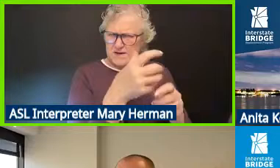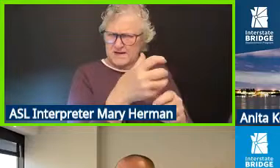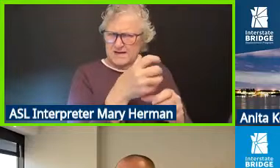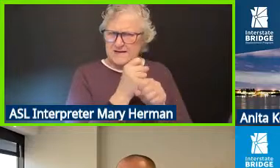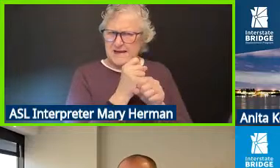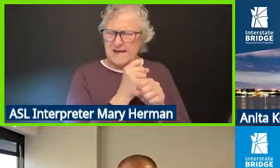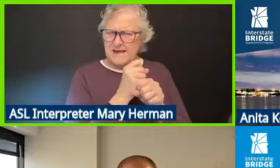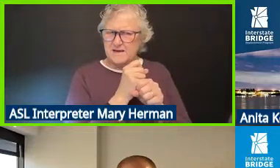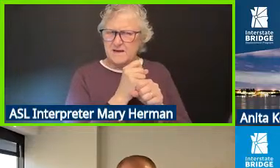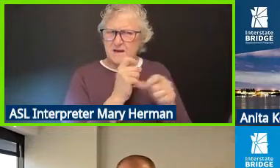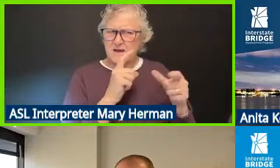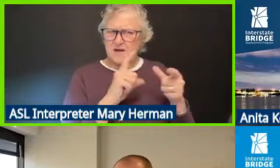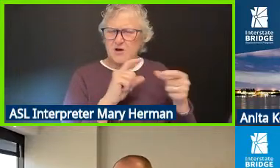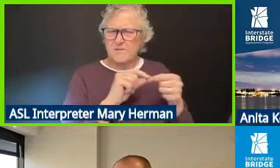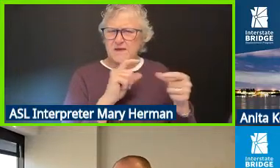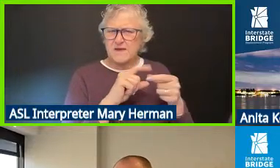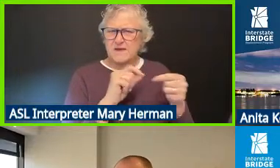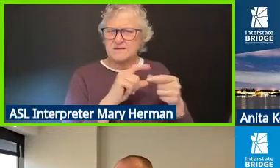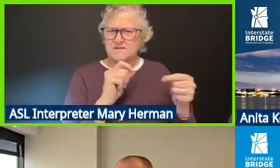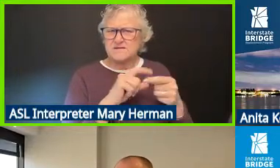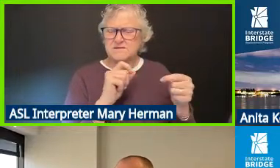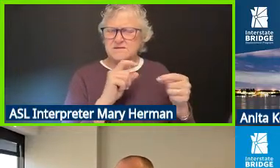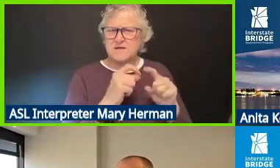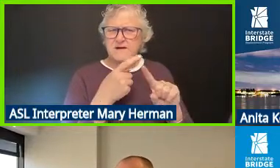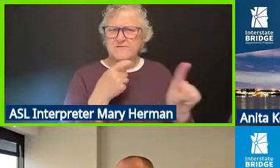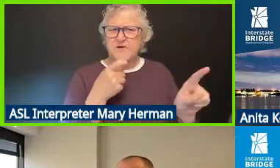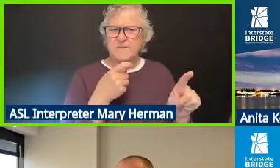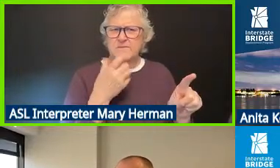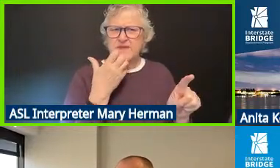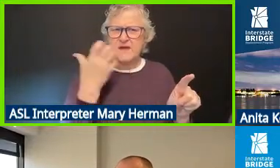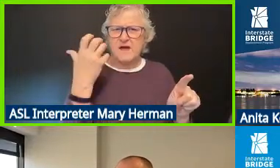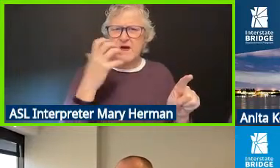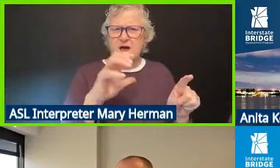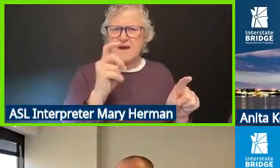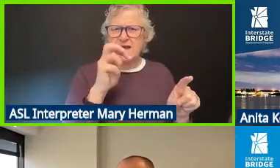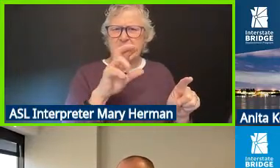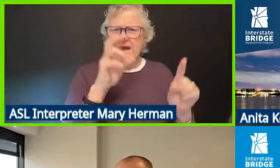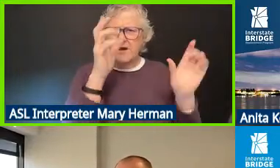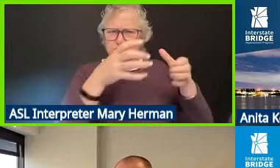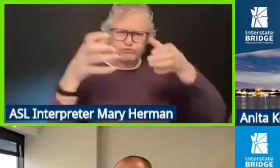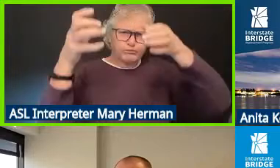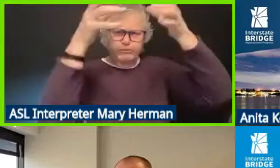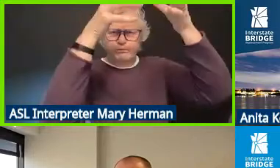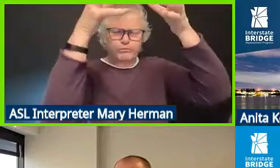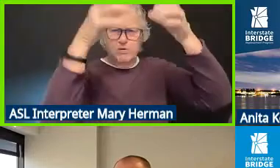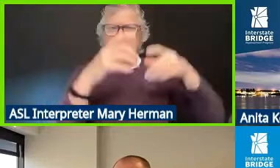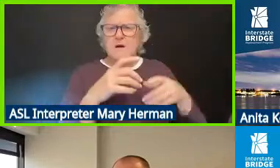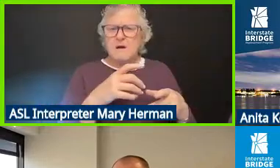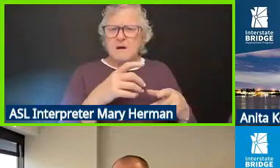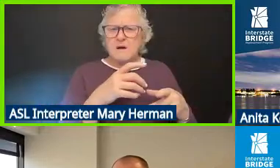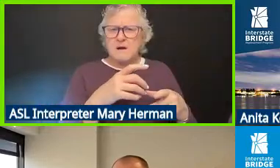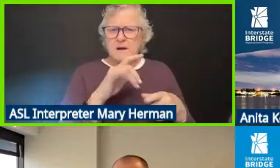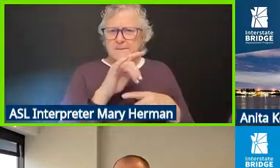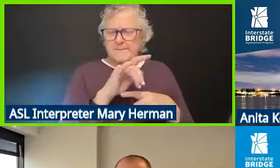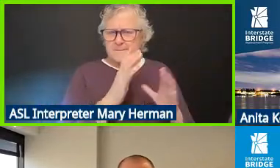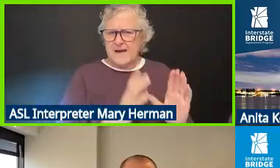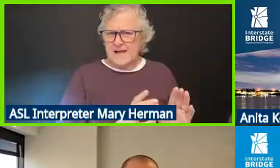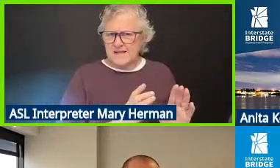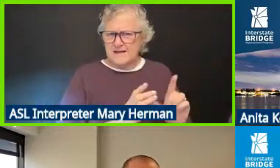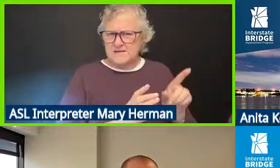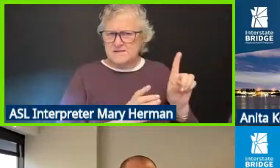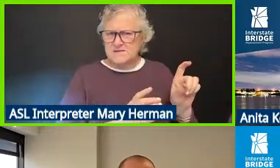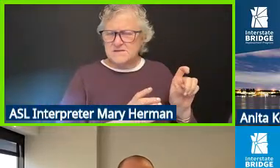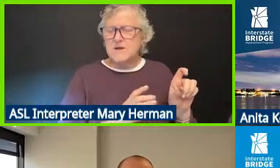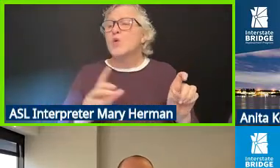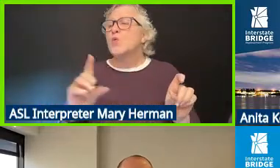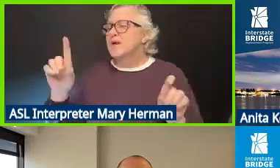pilots from Pearson? Or is there a separate category or a special category for that? We do have an aviation